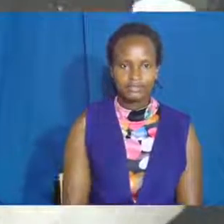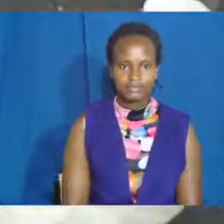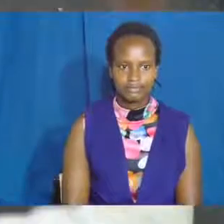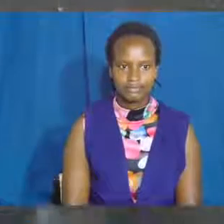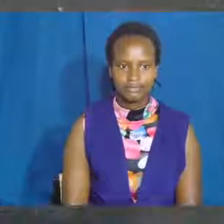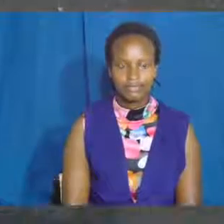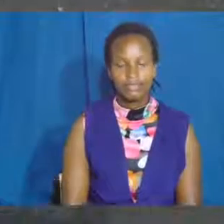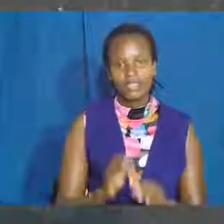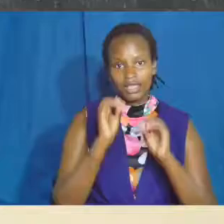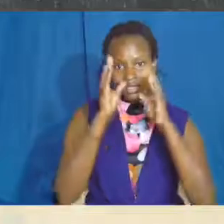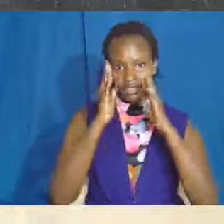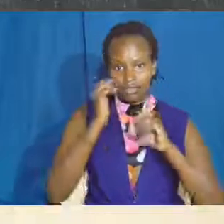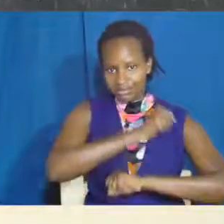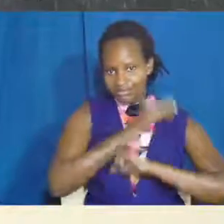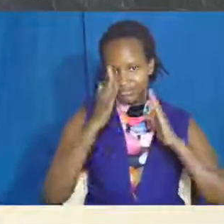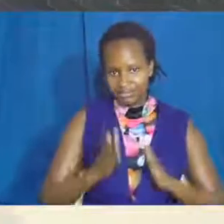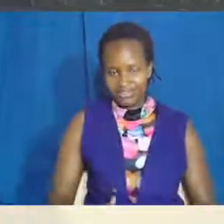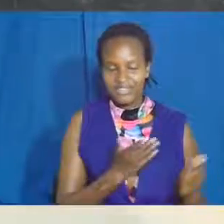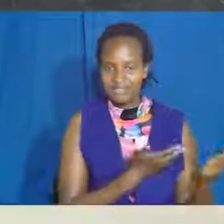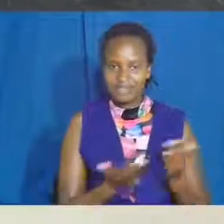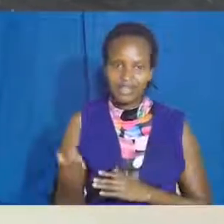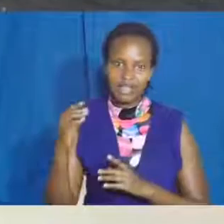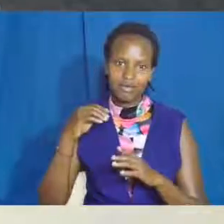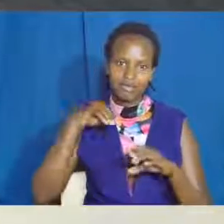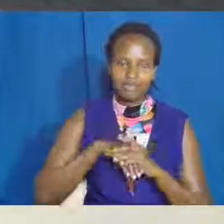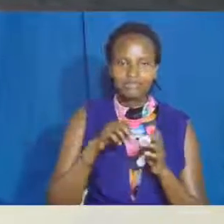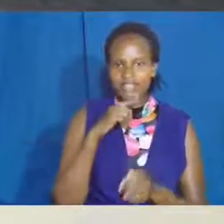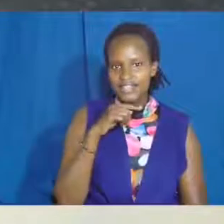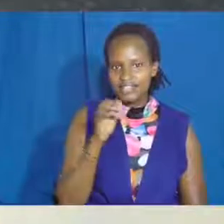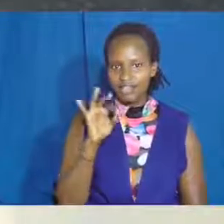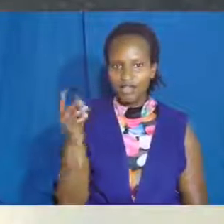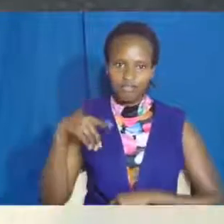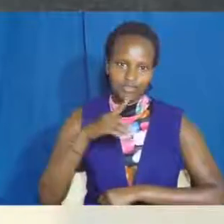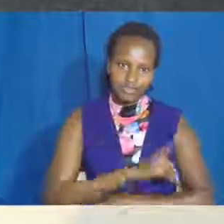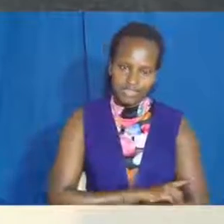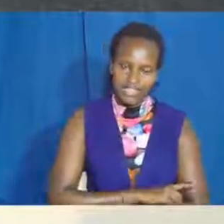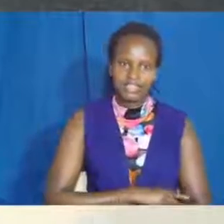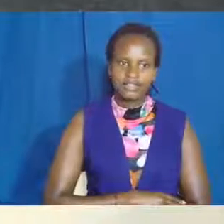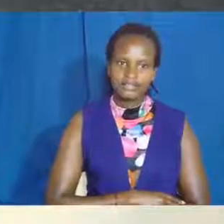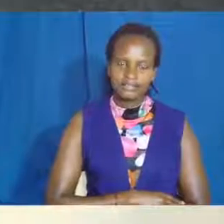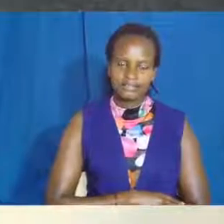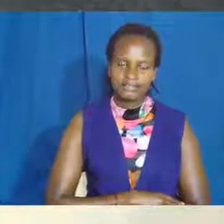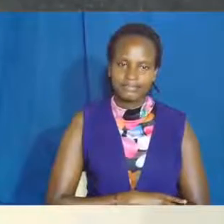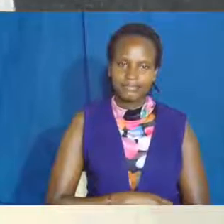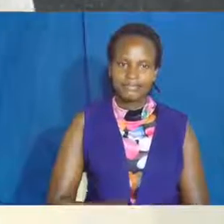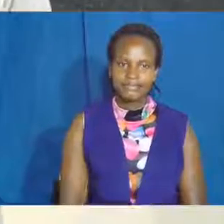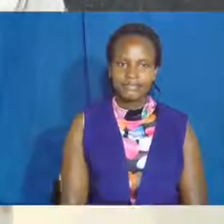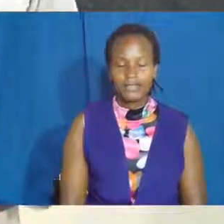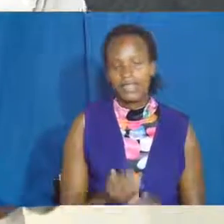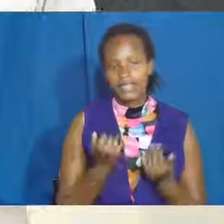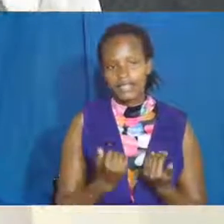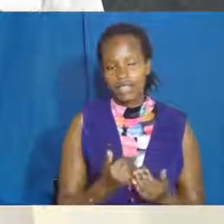So, student, welcome to the lesson of today, which is concerning about passive movement of substances across the cell membrane.